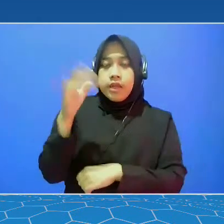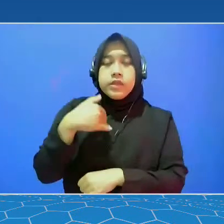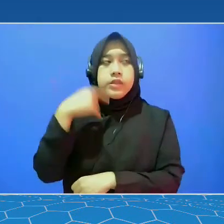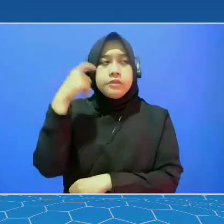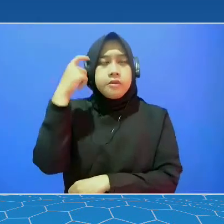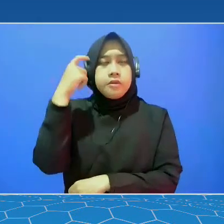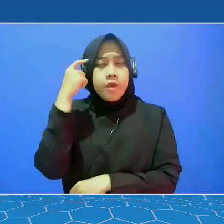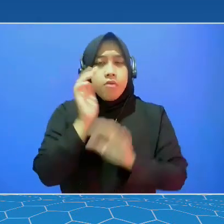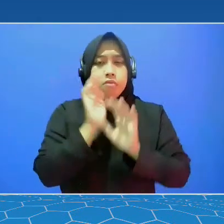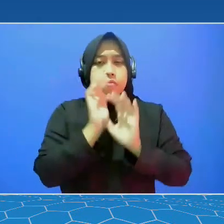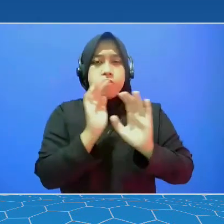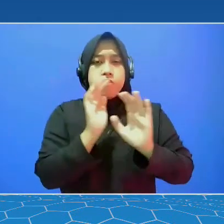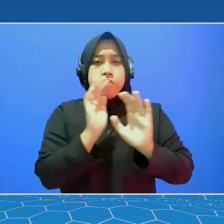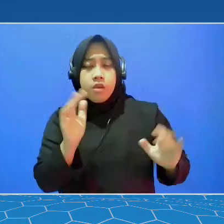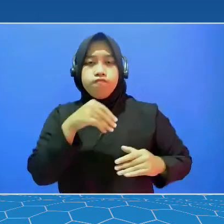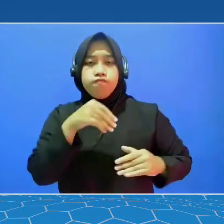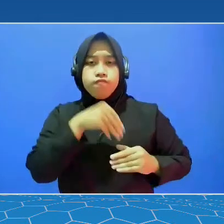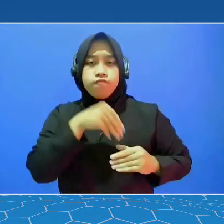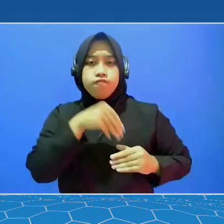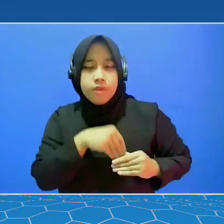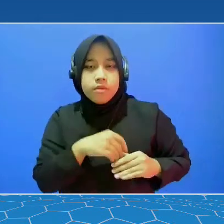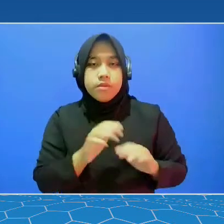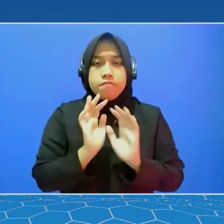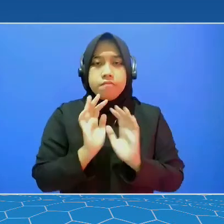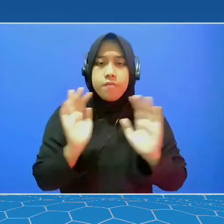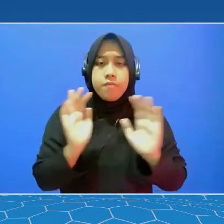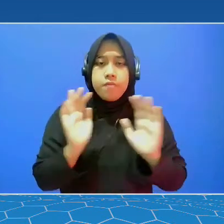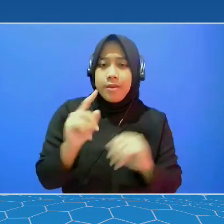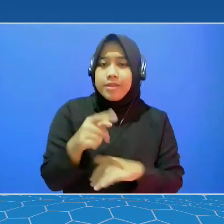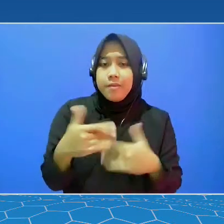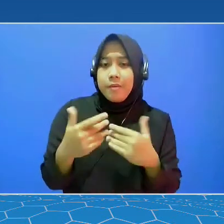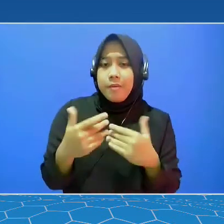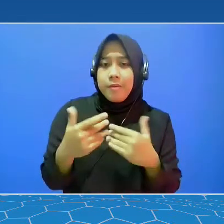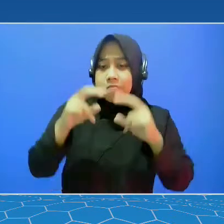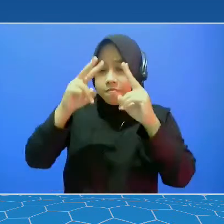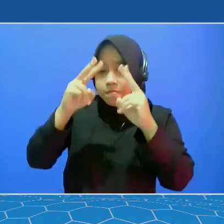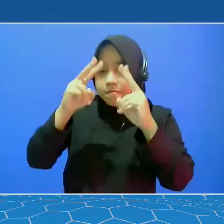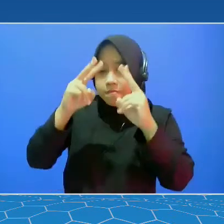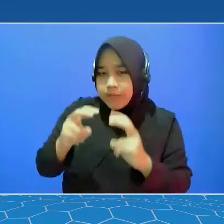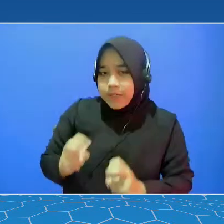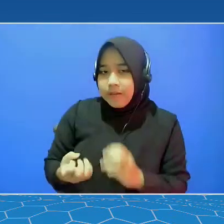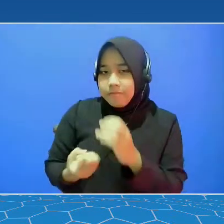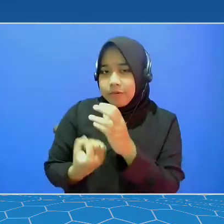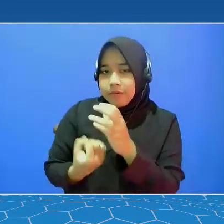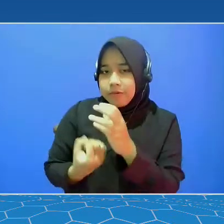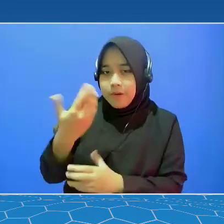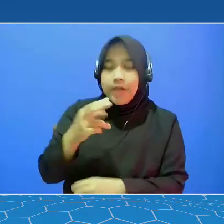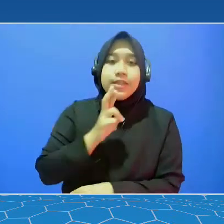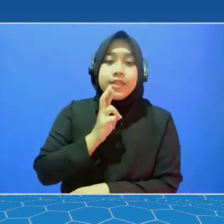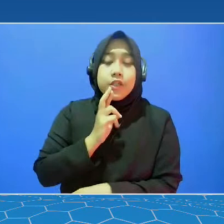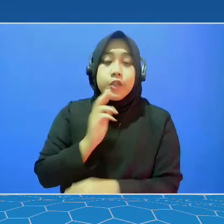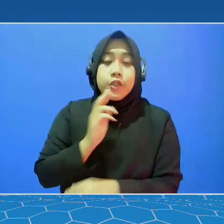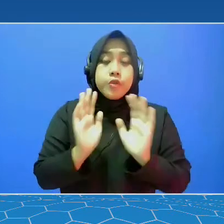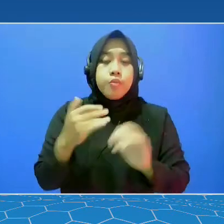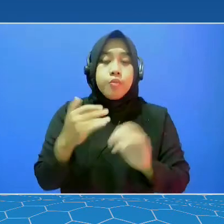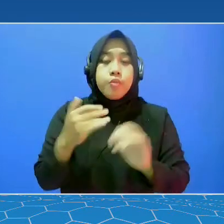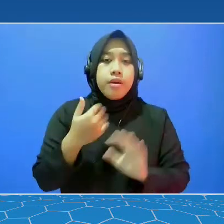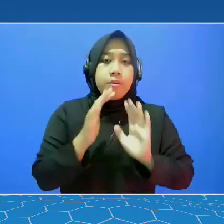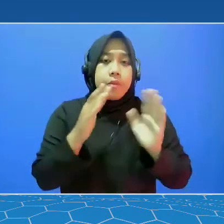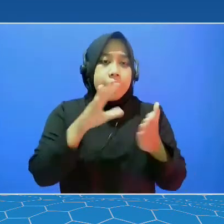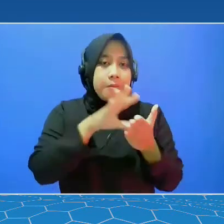and a lot of R&D going into this in the UK. And I hope that there's a lot that we can learn from the experts on the